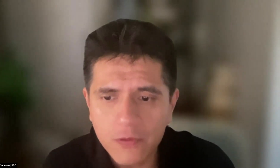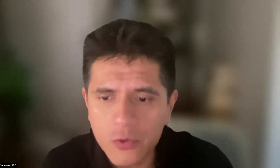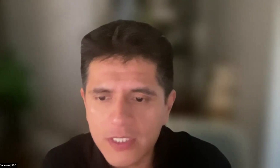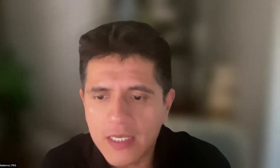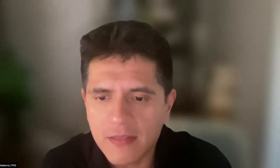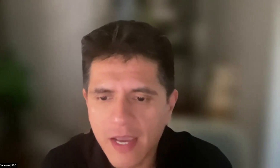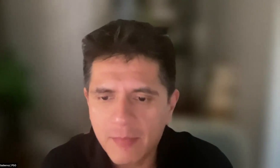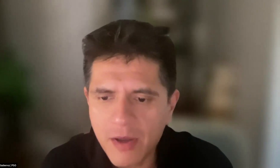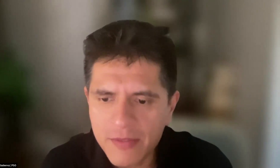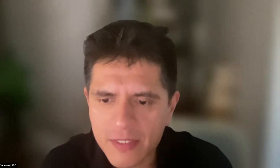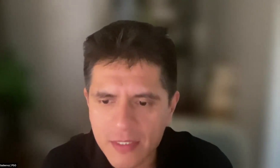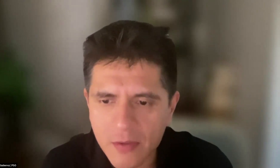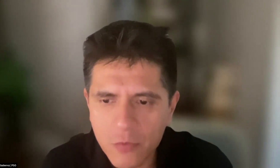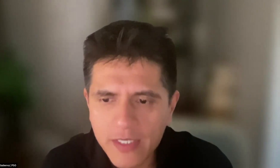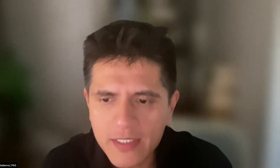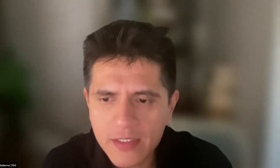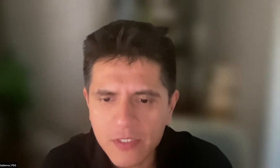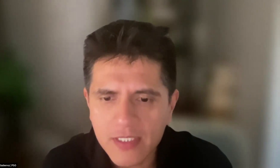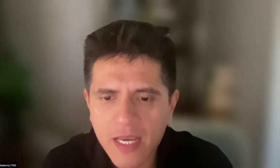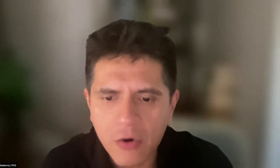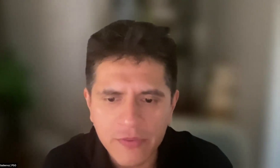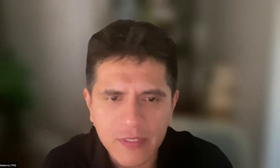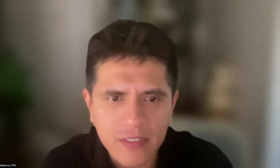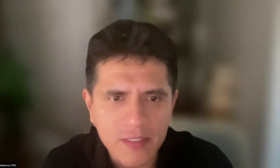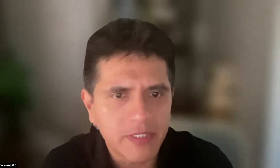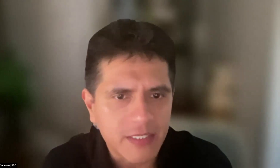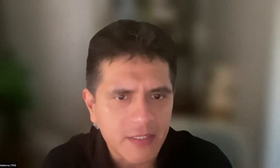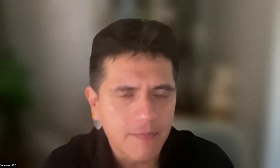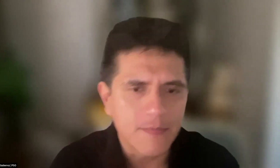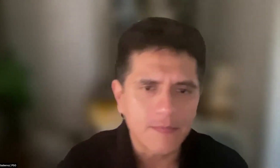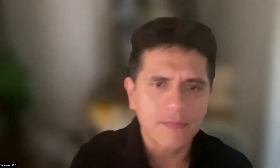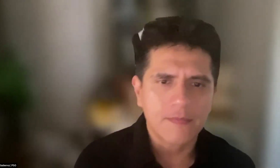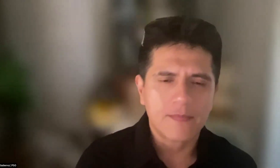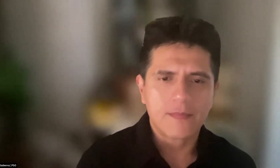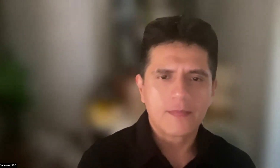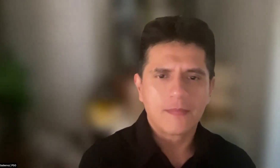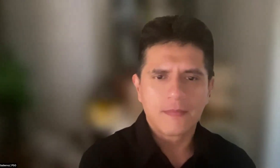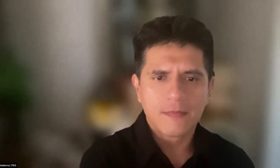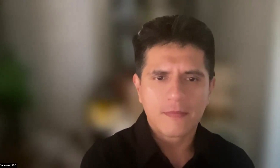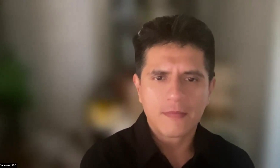has been overlooked in the hypothesis. What is your say on this, please?